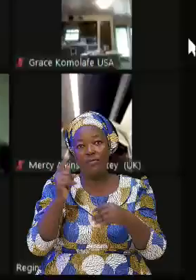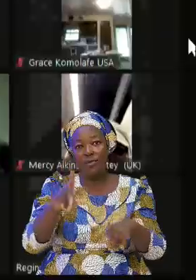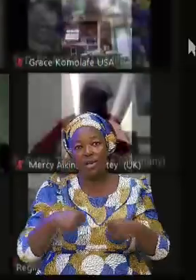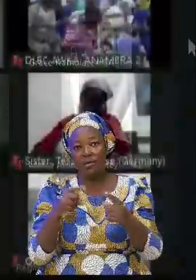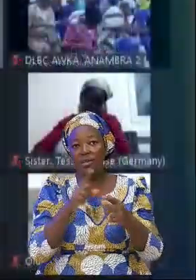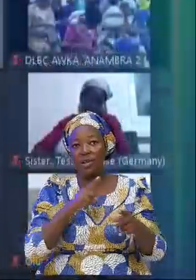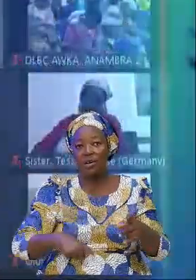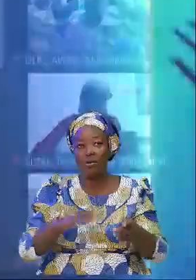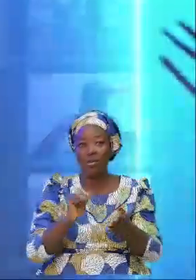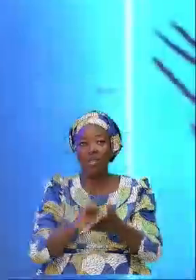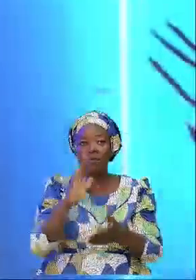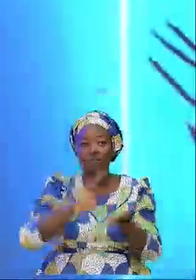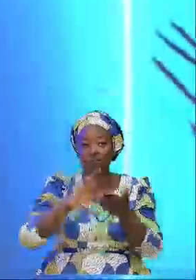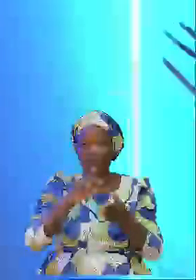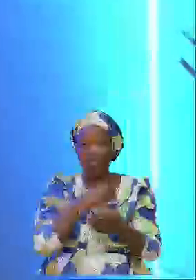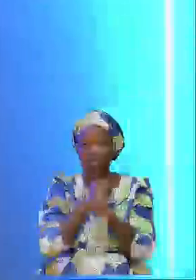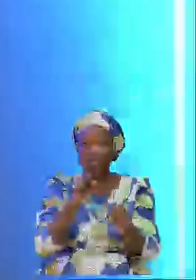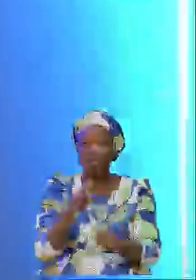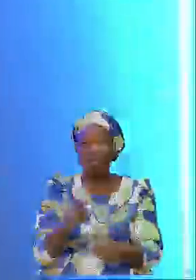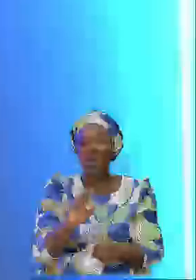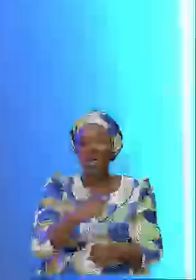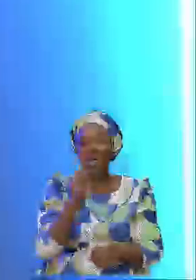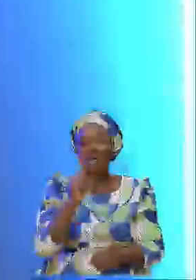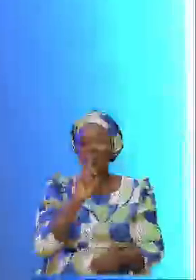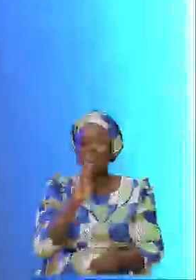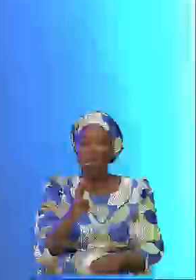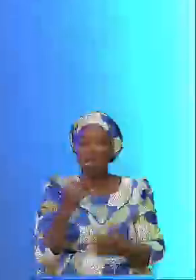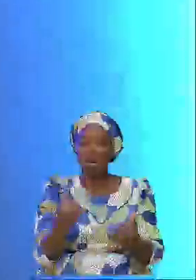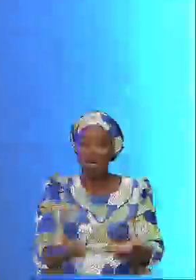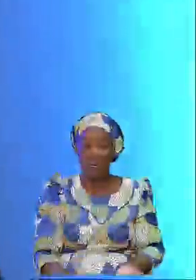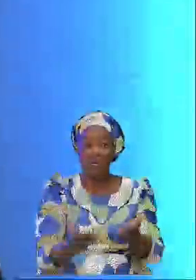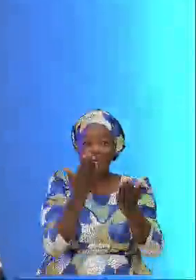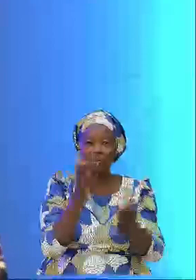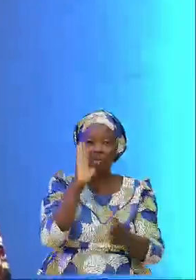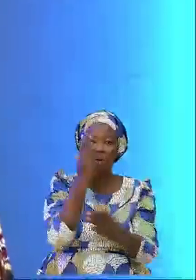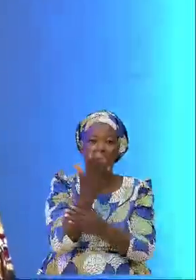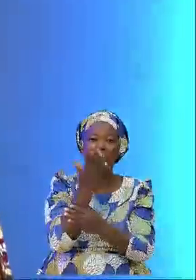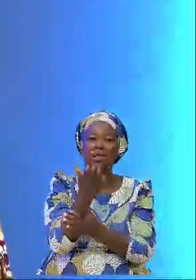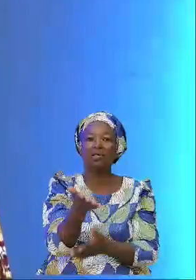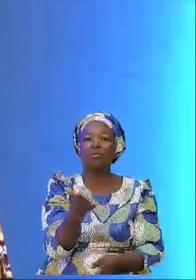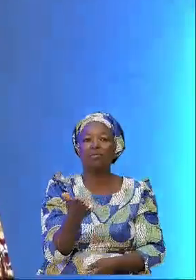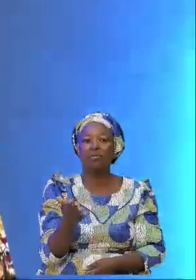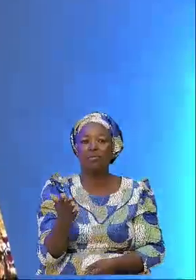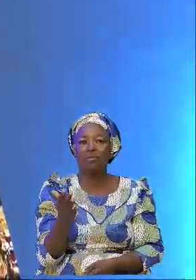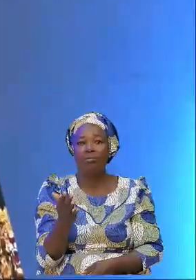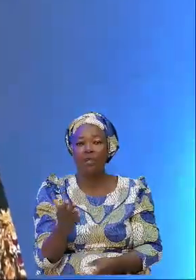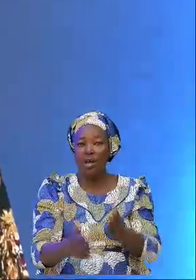crusade tonight. And you're giving your life to the Lord that he'll forgive you and save you wherever you are. Raise